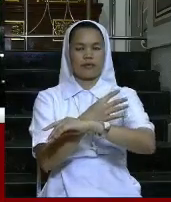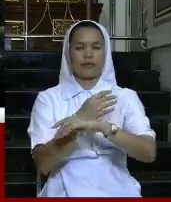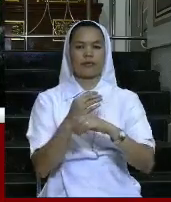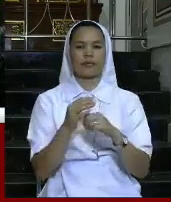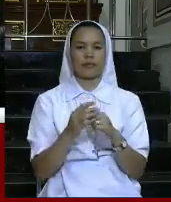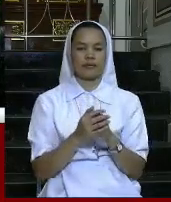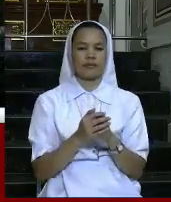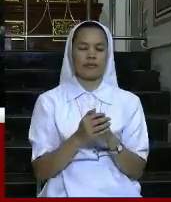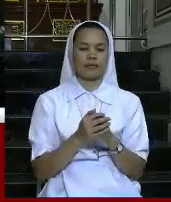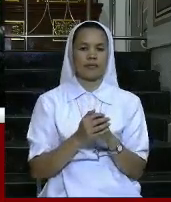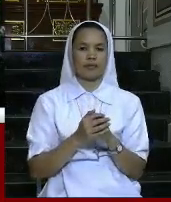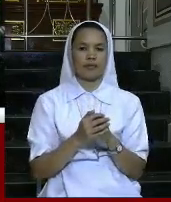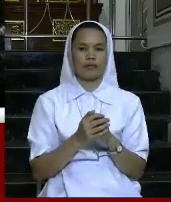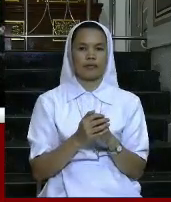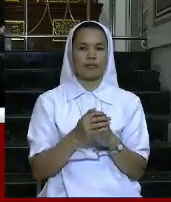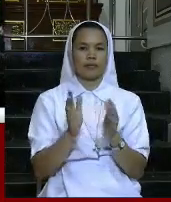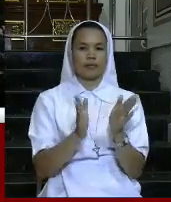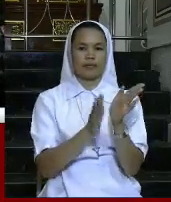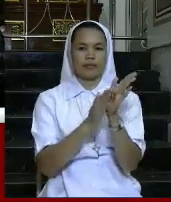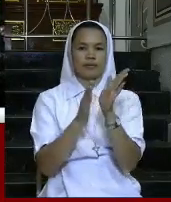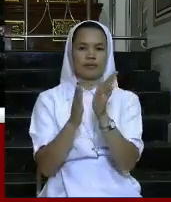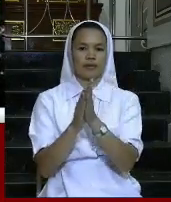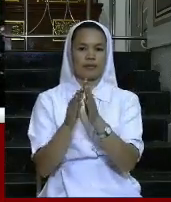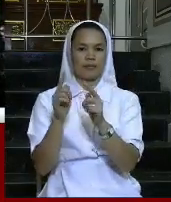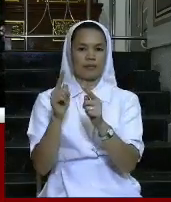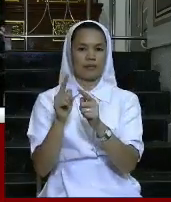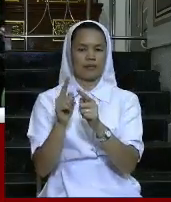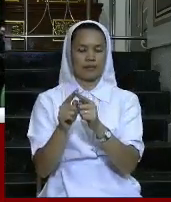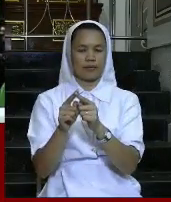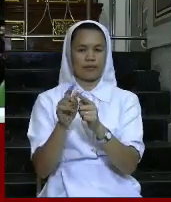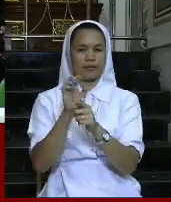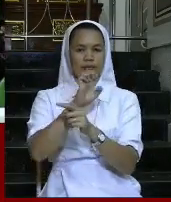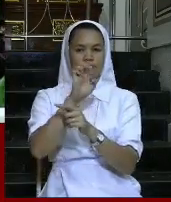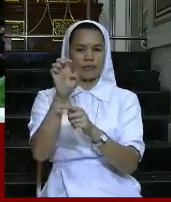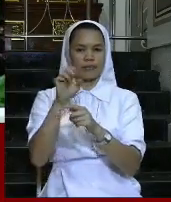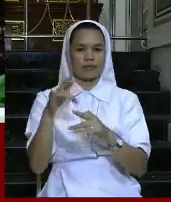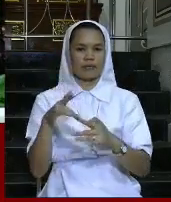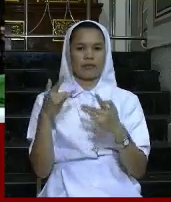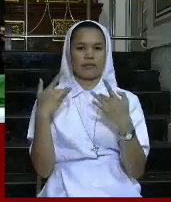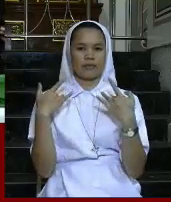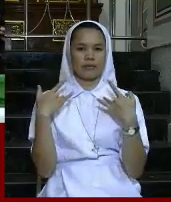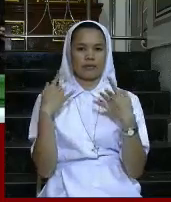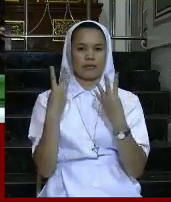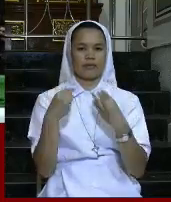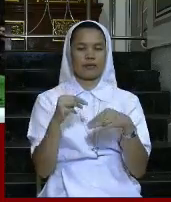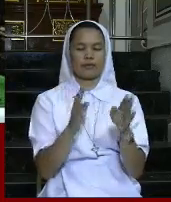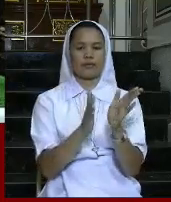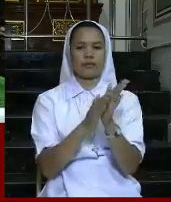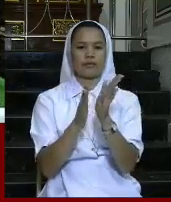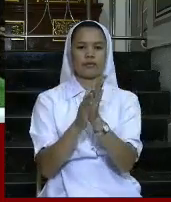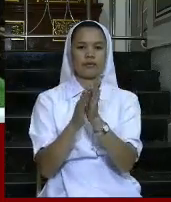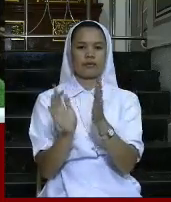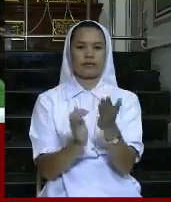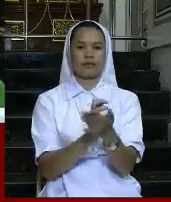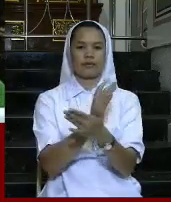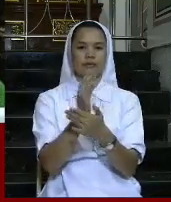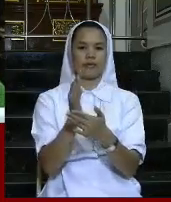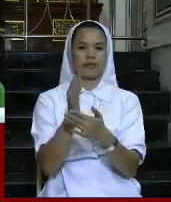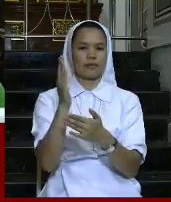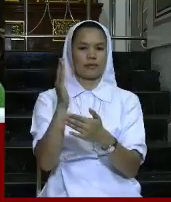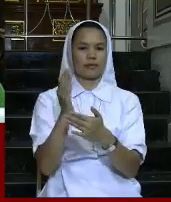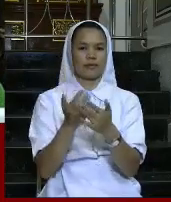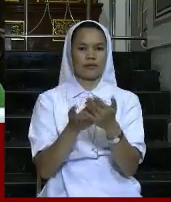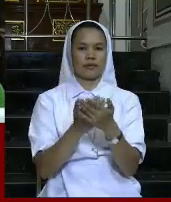throughout the ages, we may merit to be co-heirs to eternal life and may praise and glorify you through